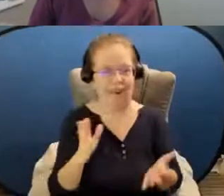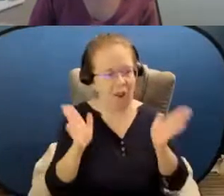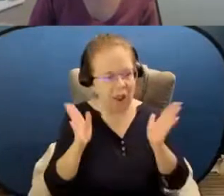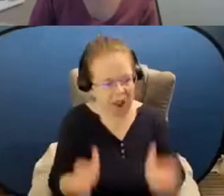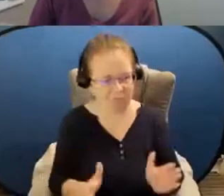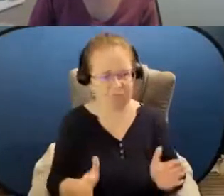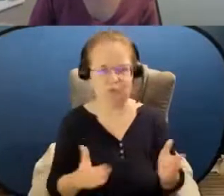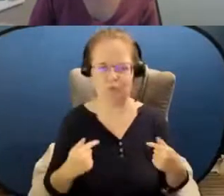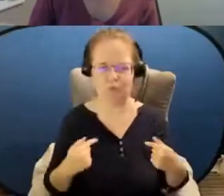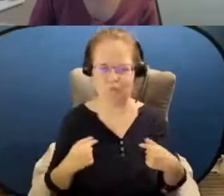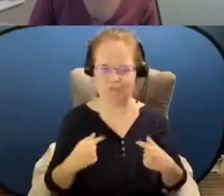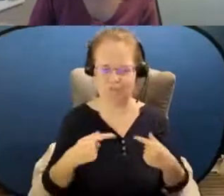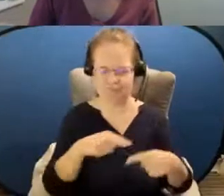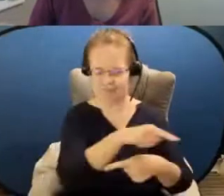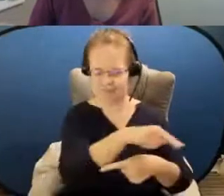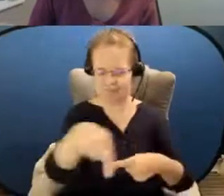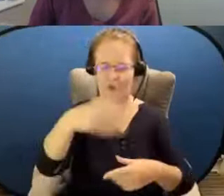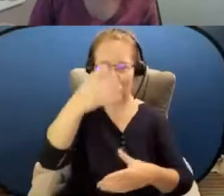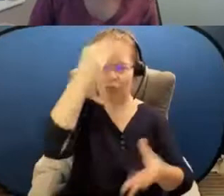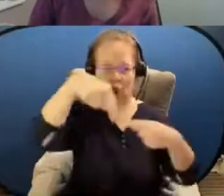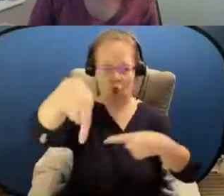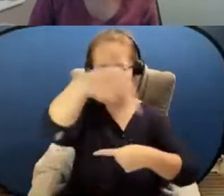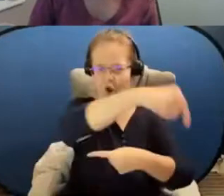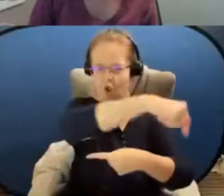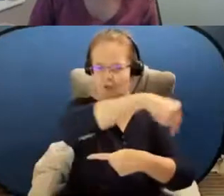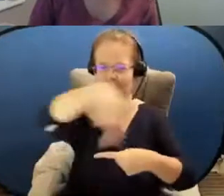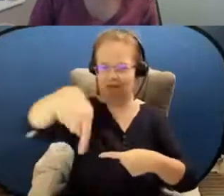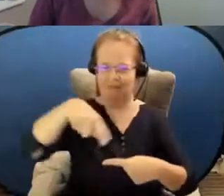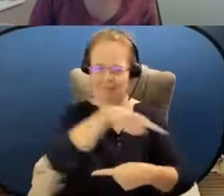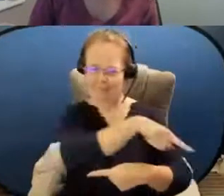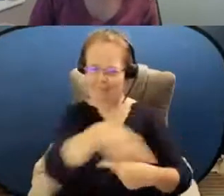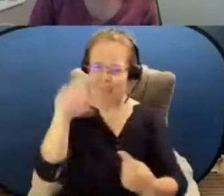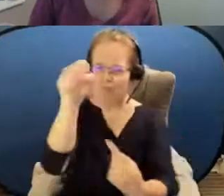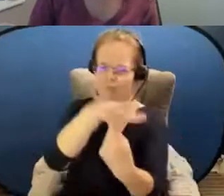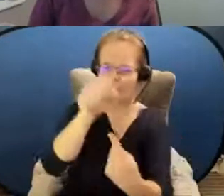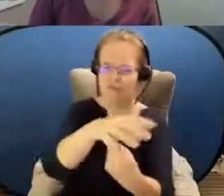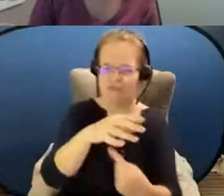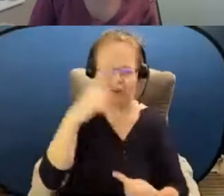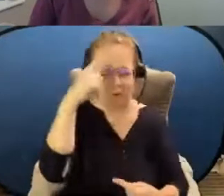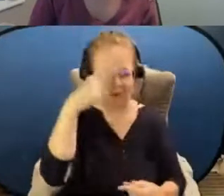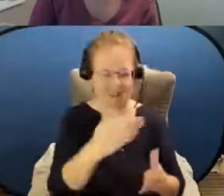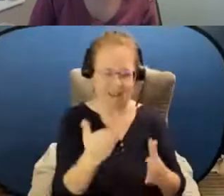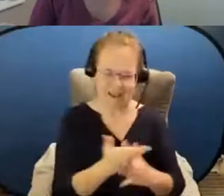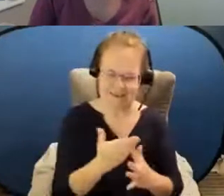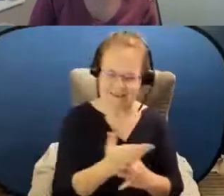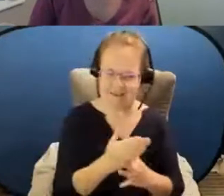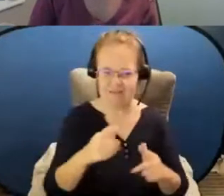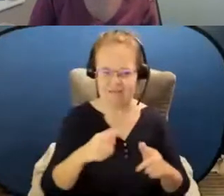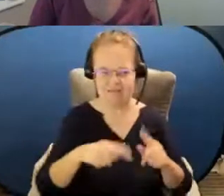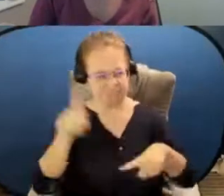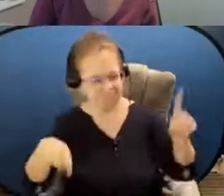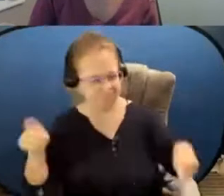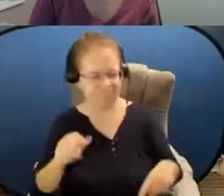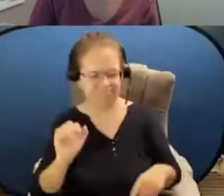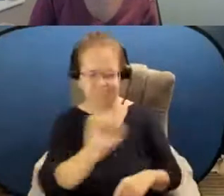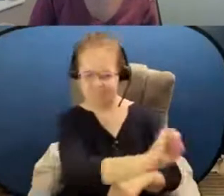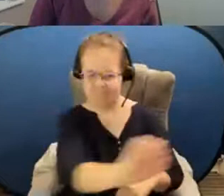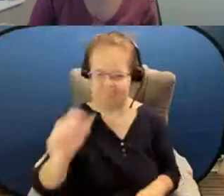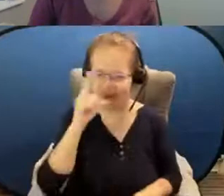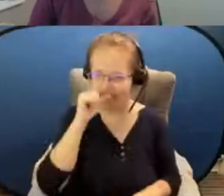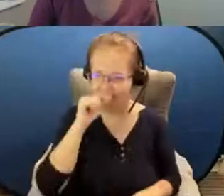got to have your learners at the center. You know, if you're thinking about accessibility, you're thinking about a whole range of different abilities.